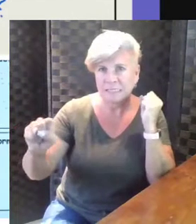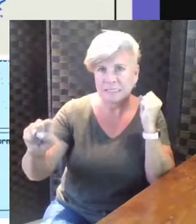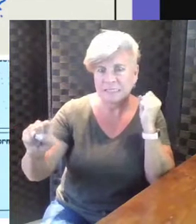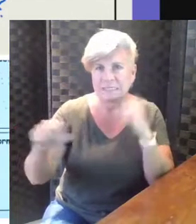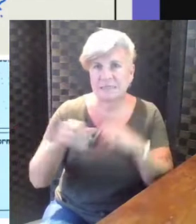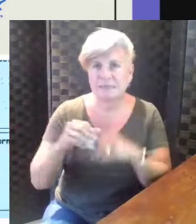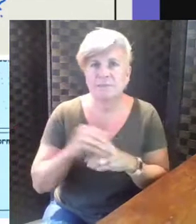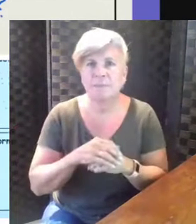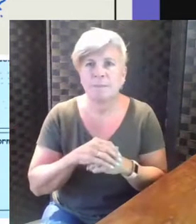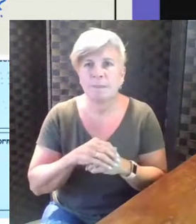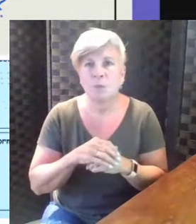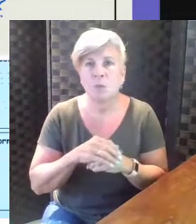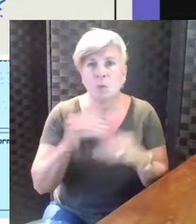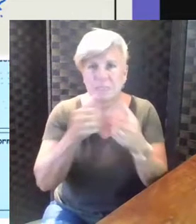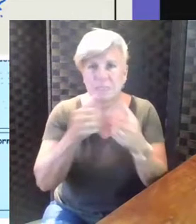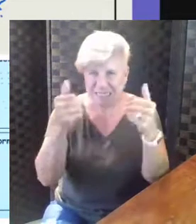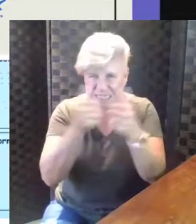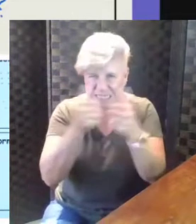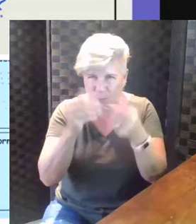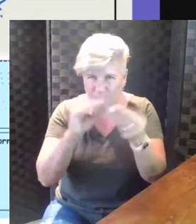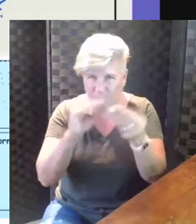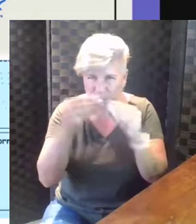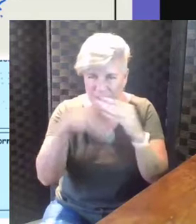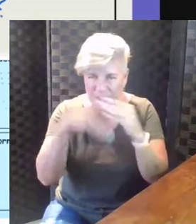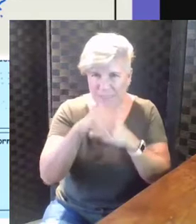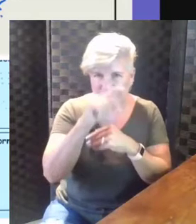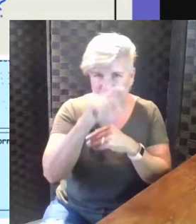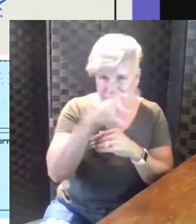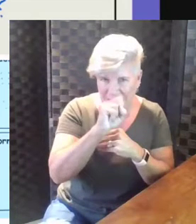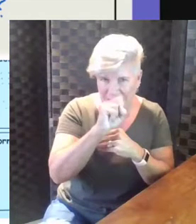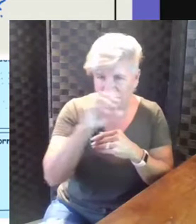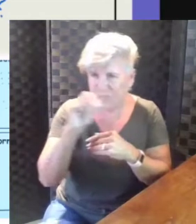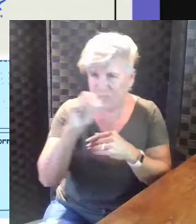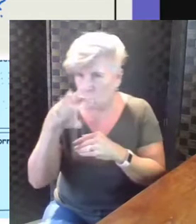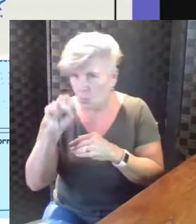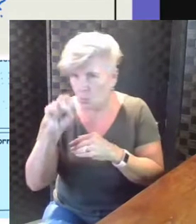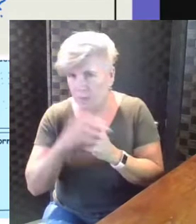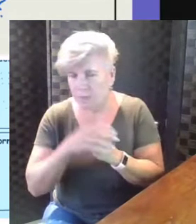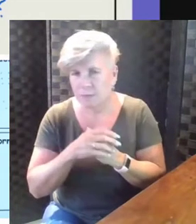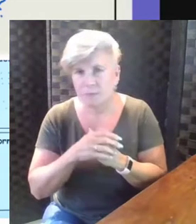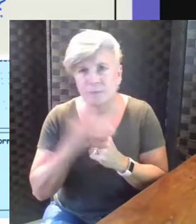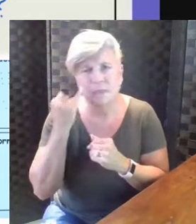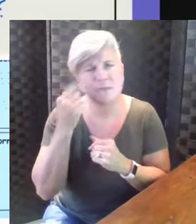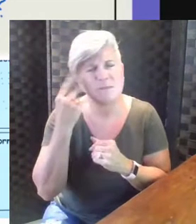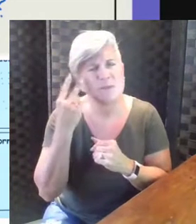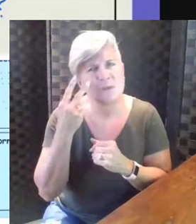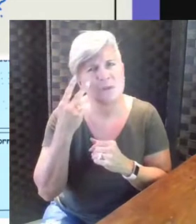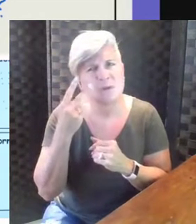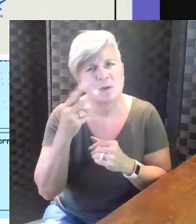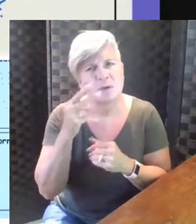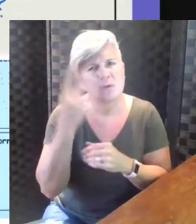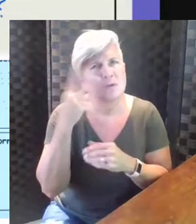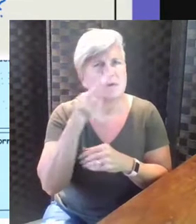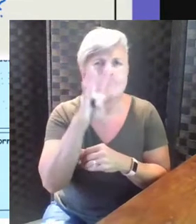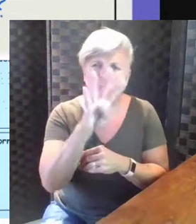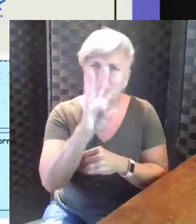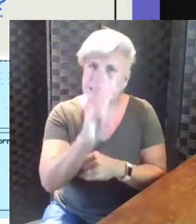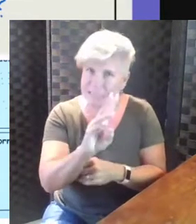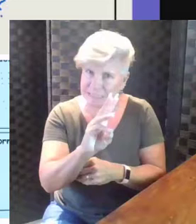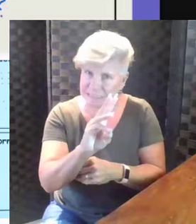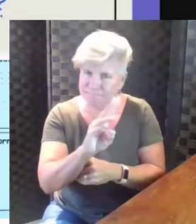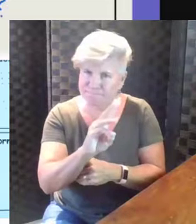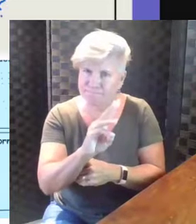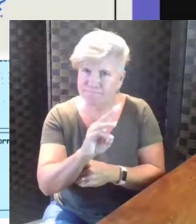to decompose these larger numbers into the 10s and 1s. So if you take 46